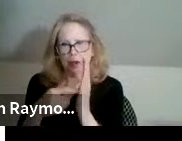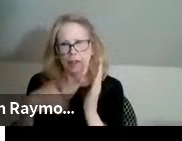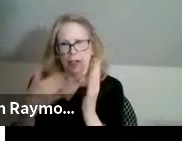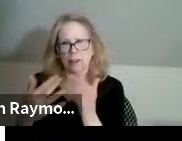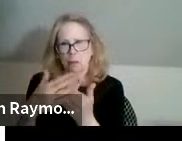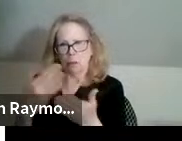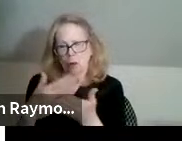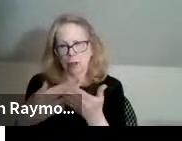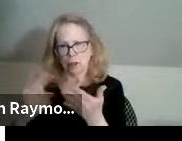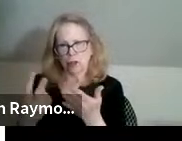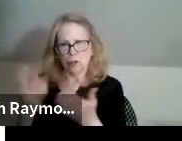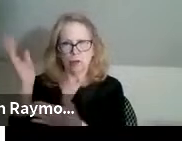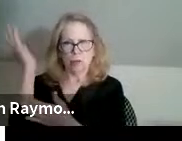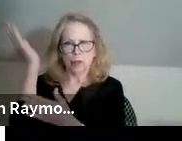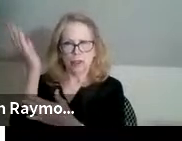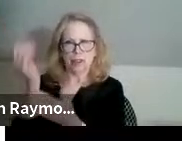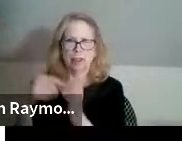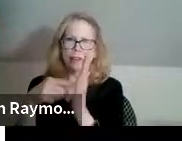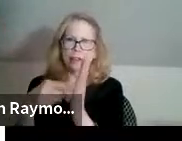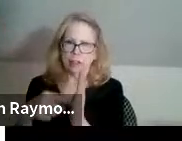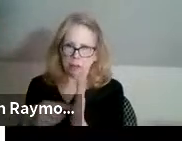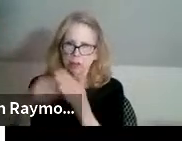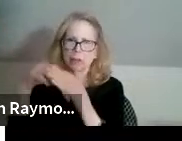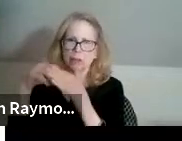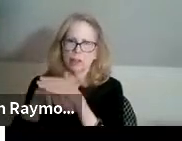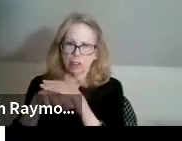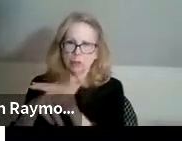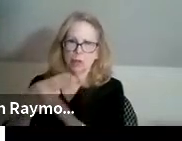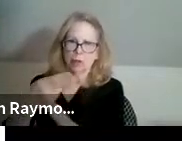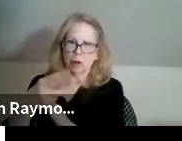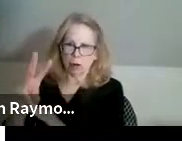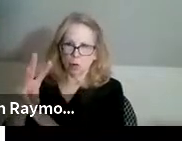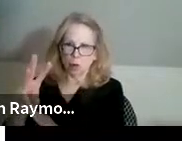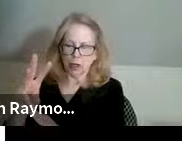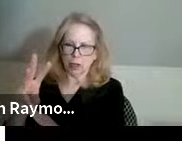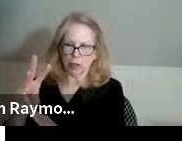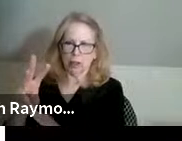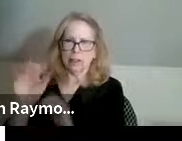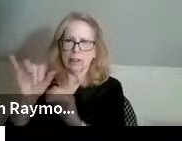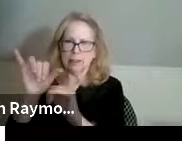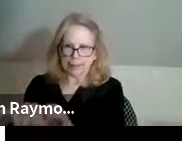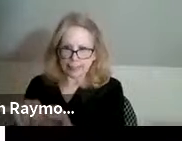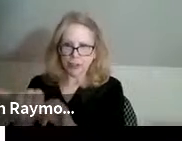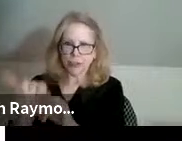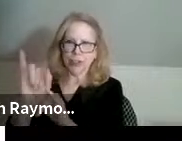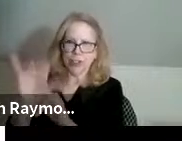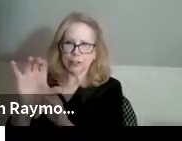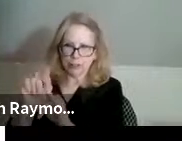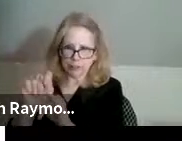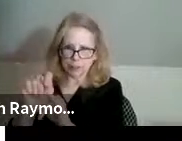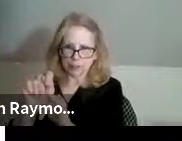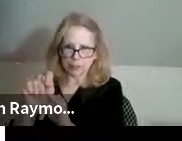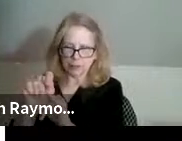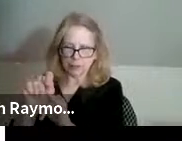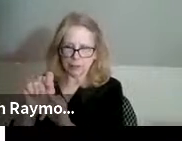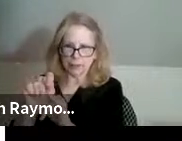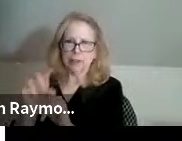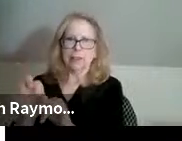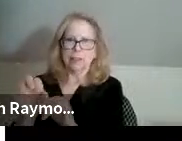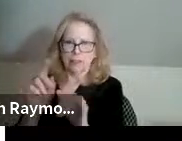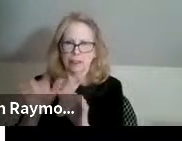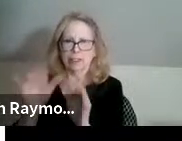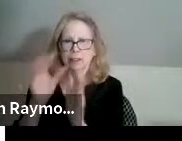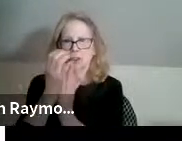of our presentation, which is examples of accessible hardware. We're going to talk about stationary ICT. This is in